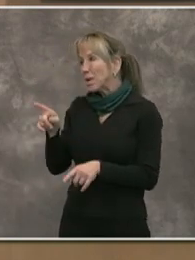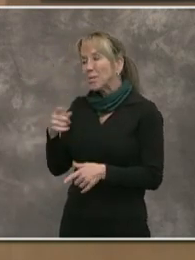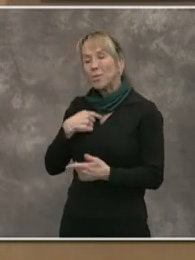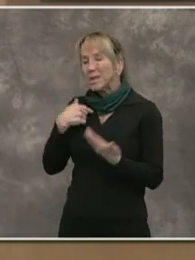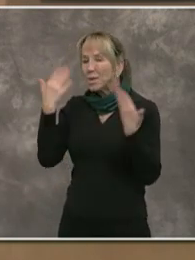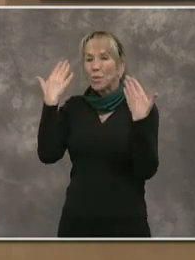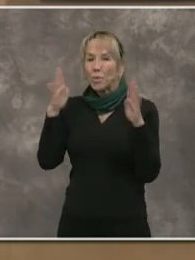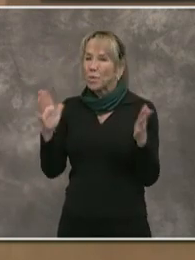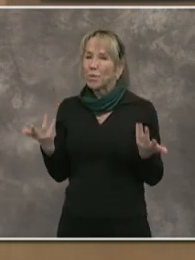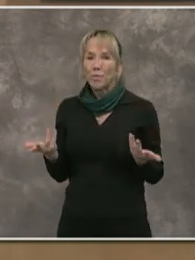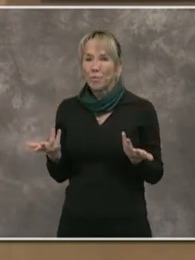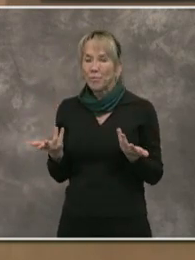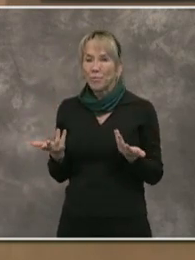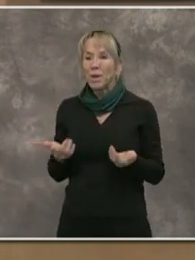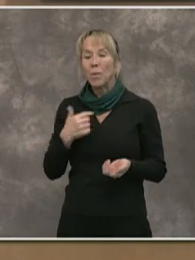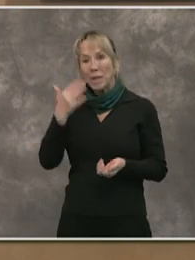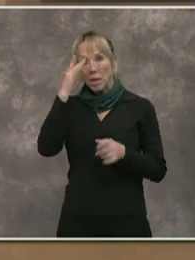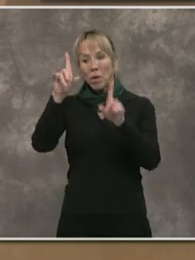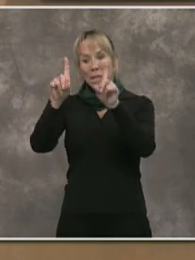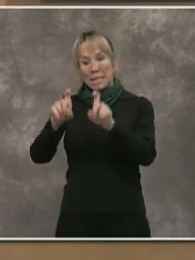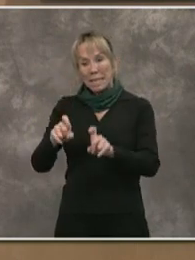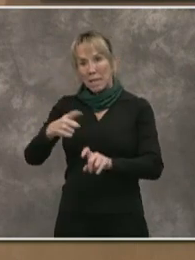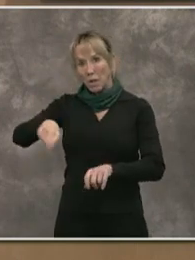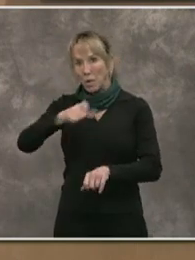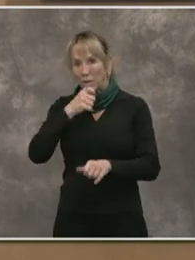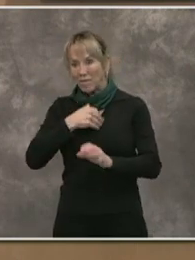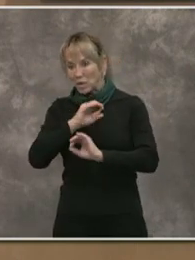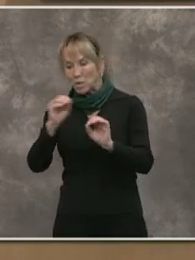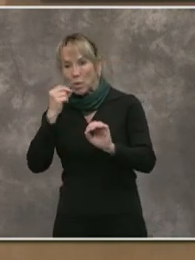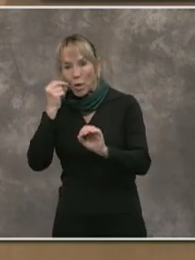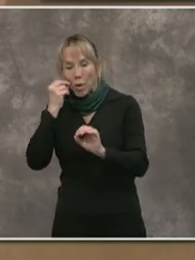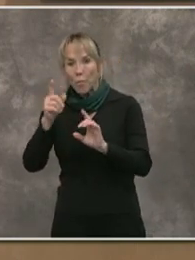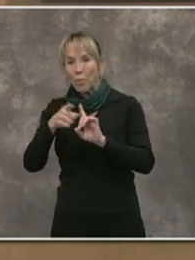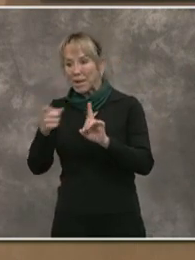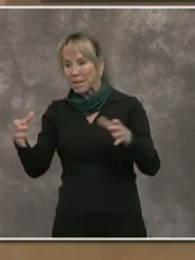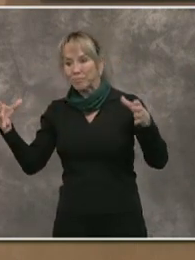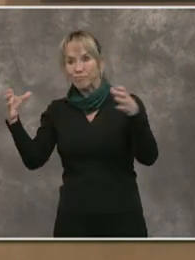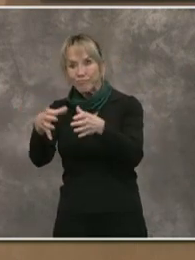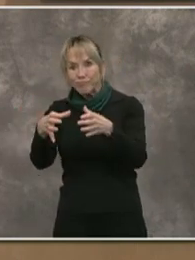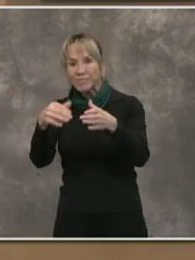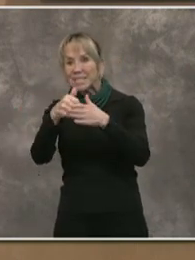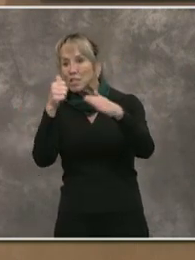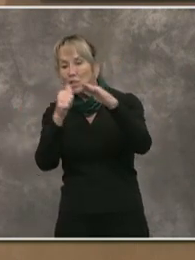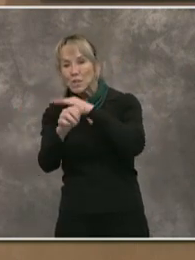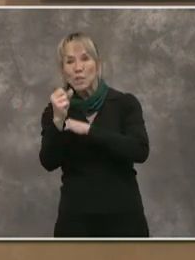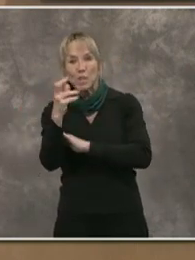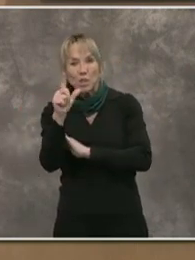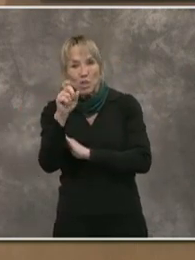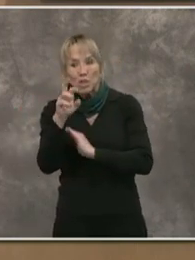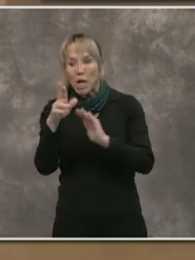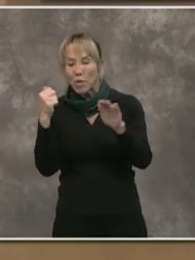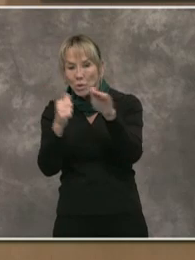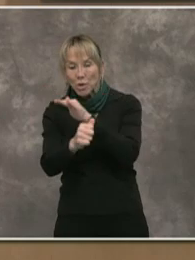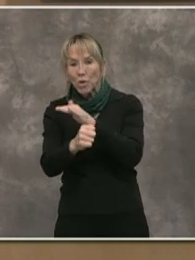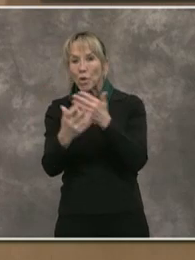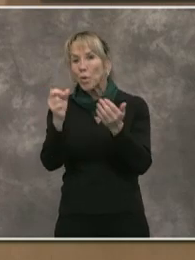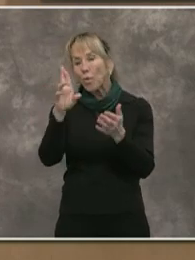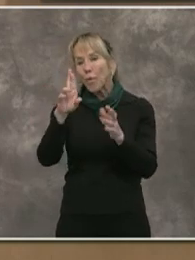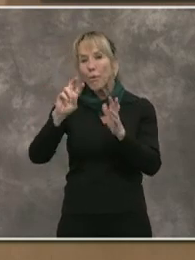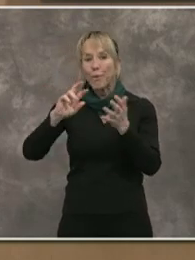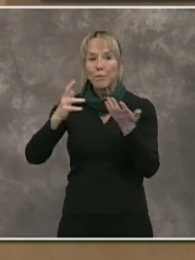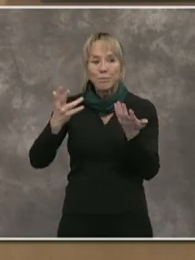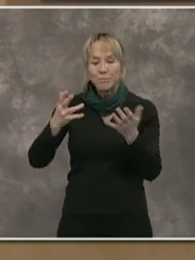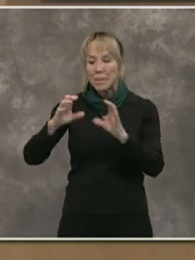that testing of homeless individuals, especially when they're in congregate living arrangements, a shelter, or in